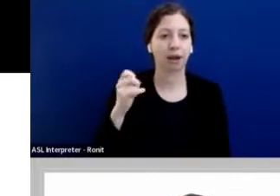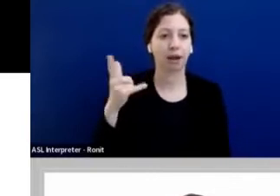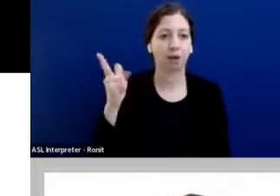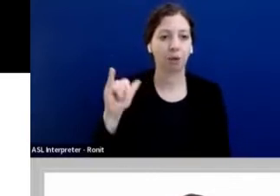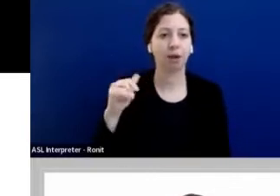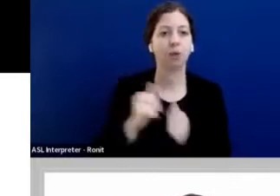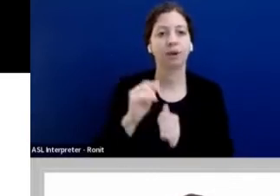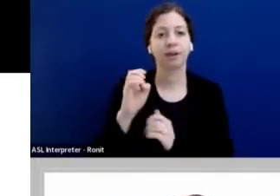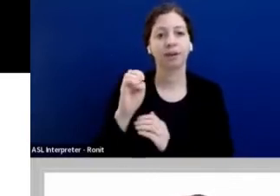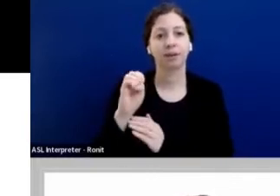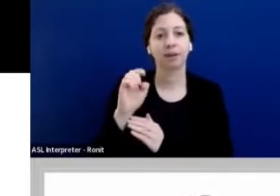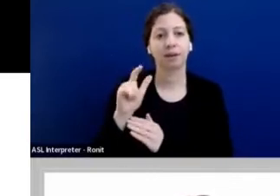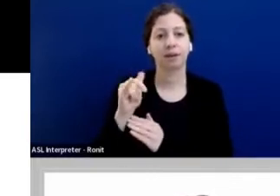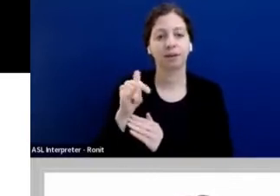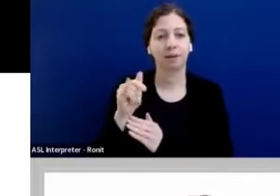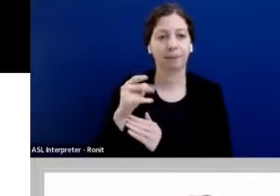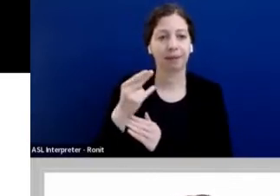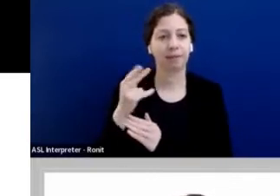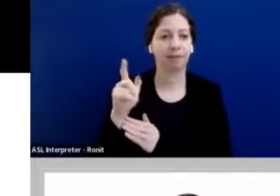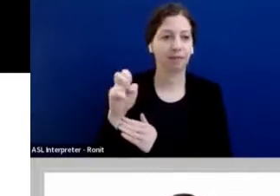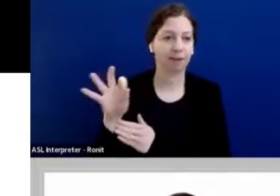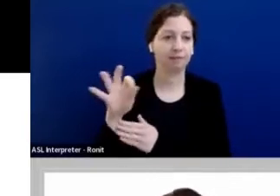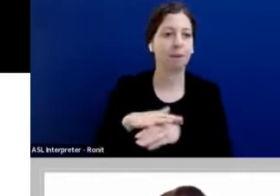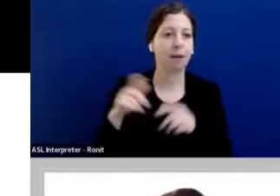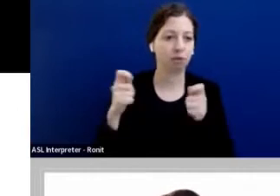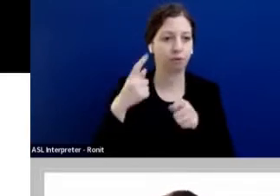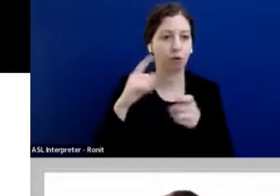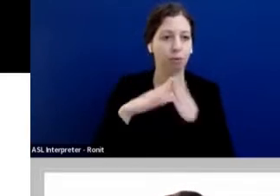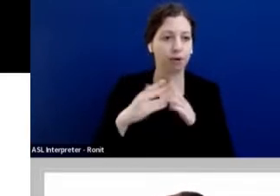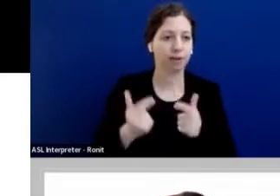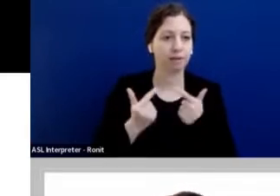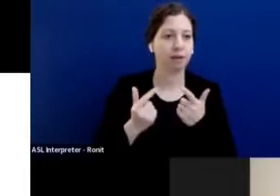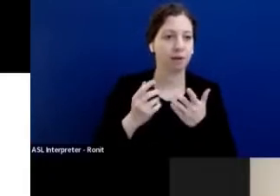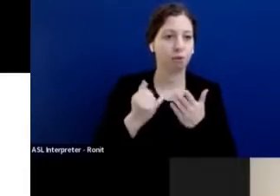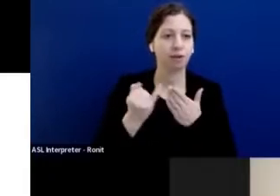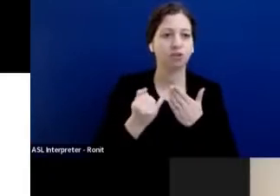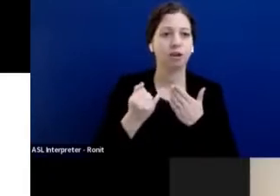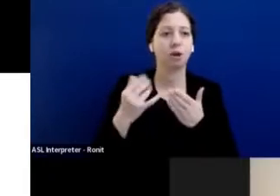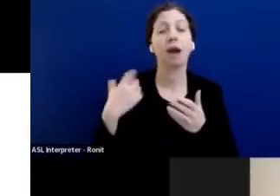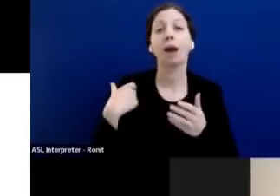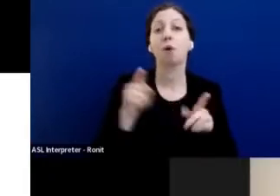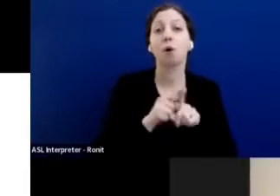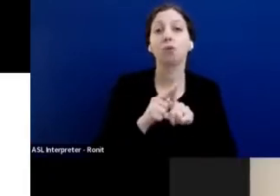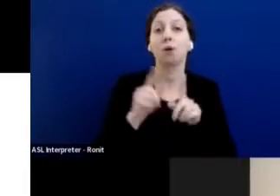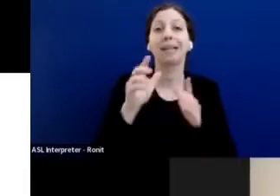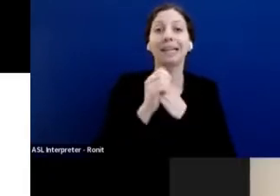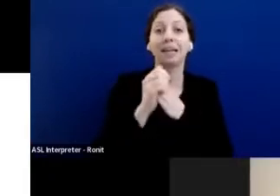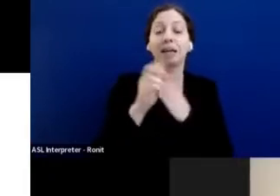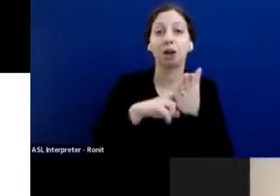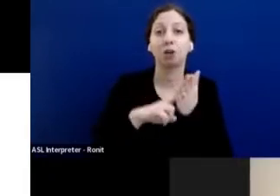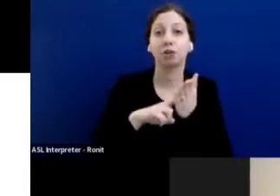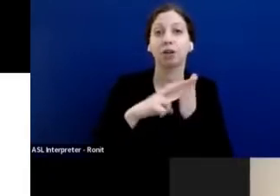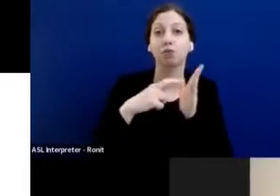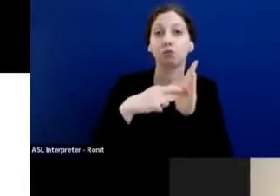Traumatic Brain Injury State Partnership Planning Program. I also serve as Lead Contracting Officer Representative for the